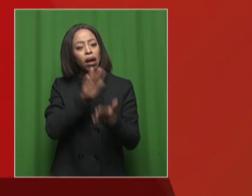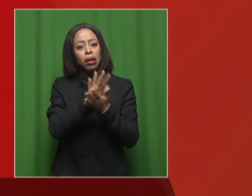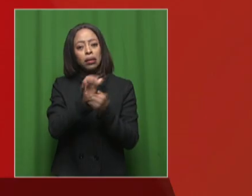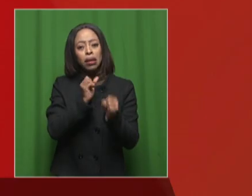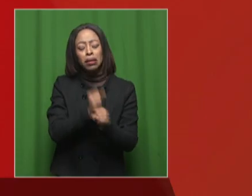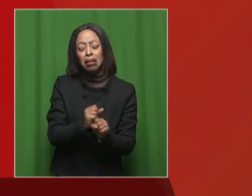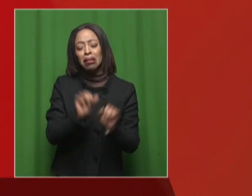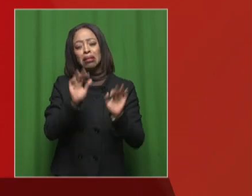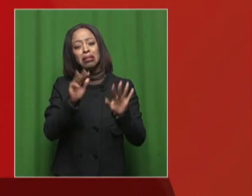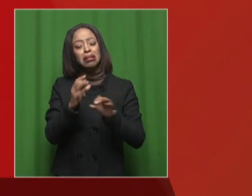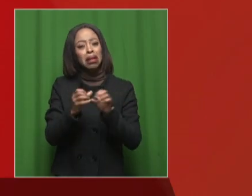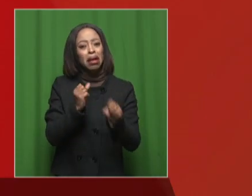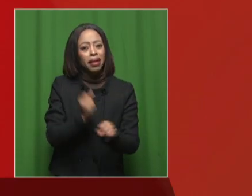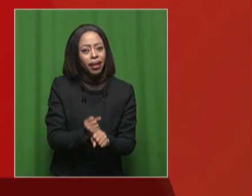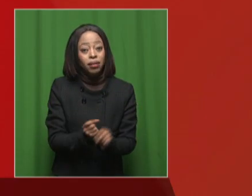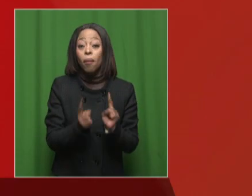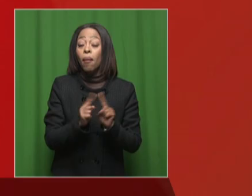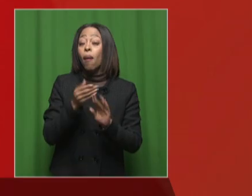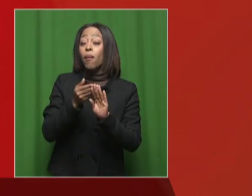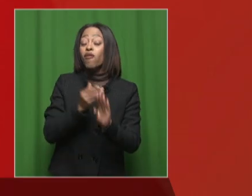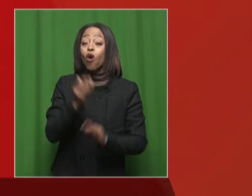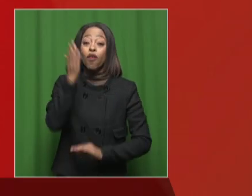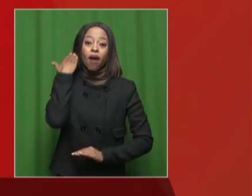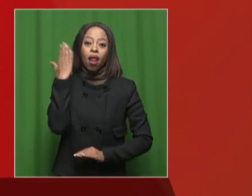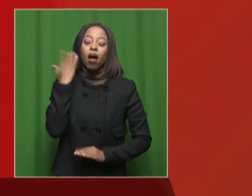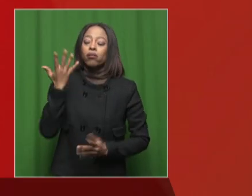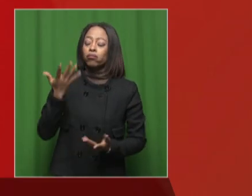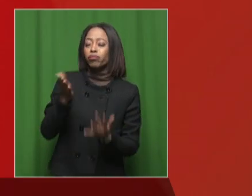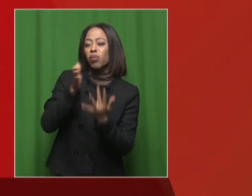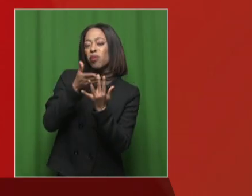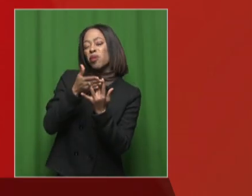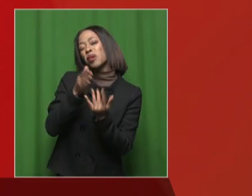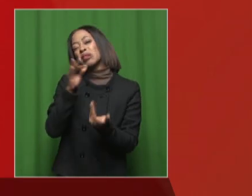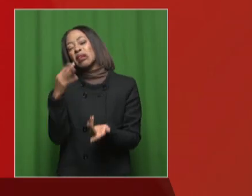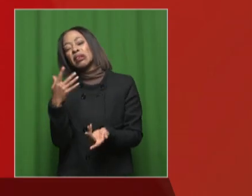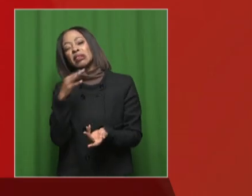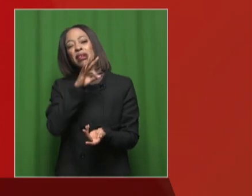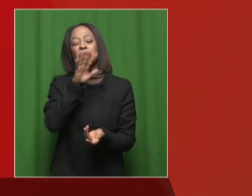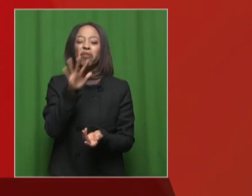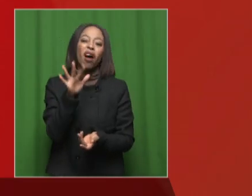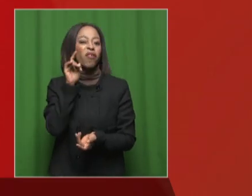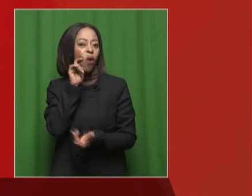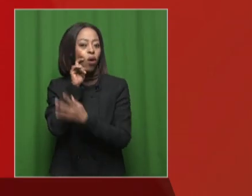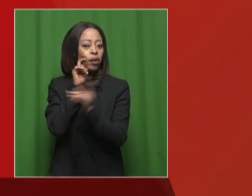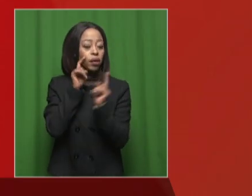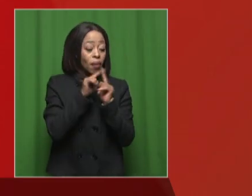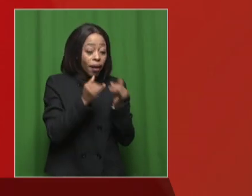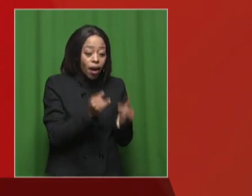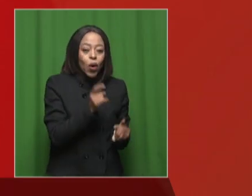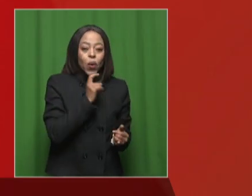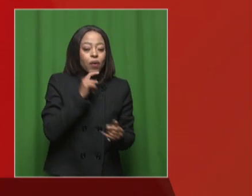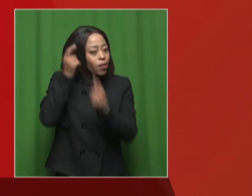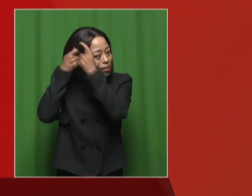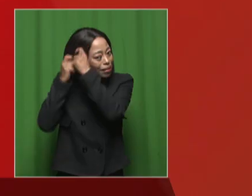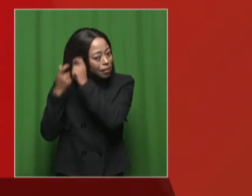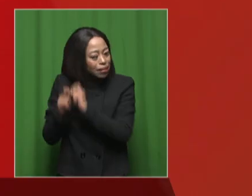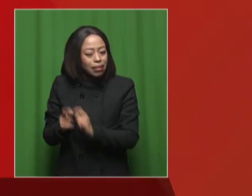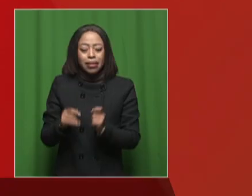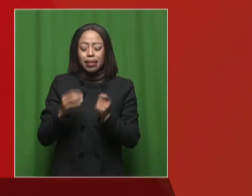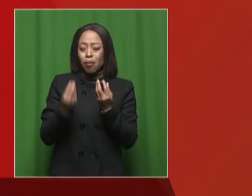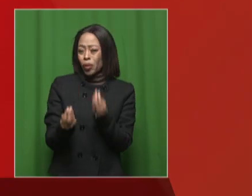years, 9 years old, whereas in the past we used to see this in middle-aged women. Why? Because we are using hair extensions, we're braiding